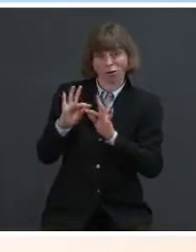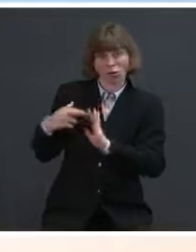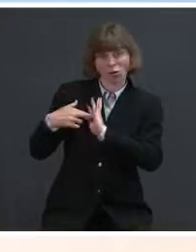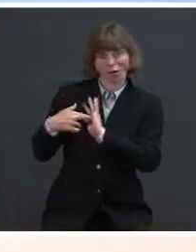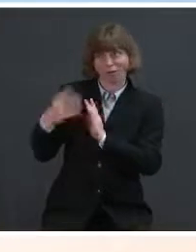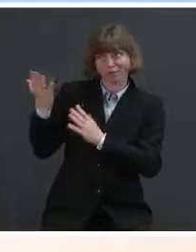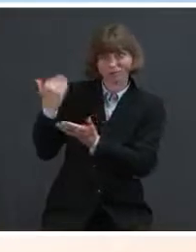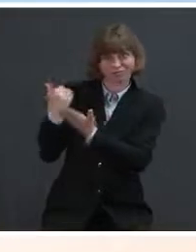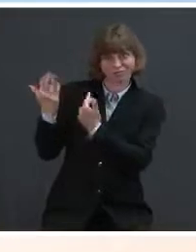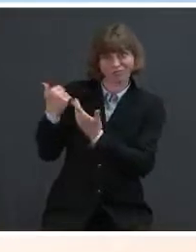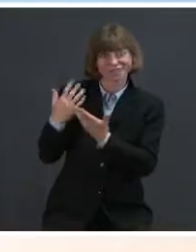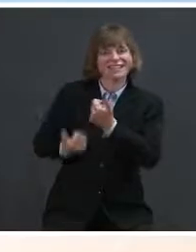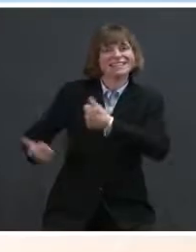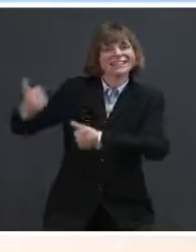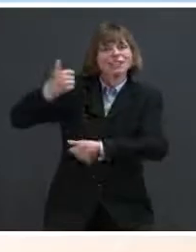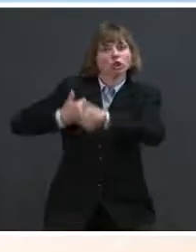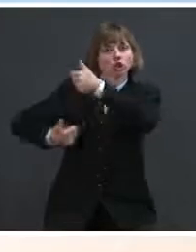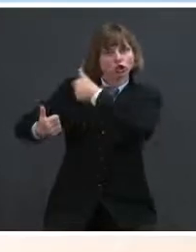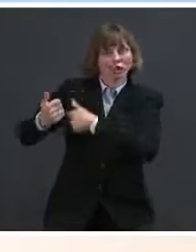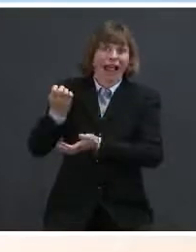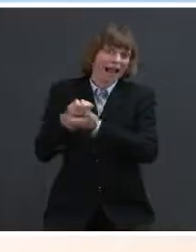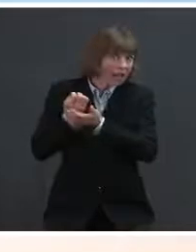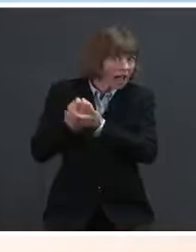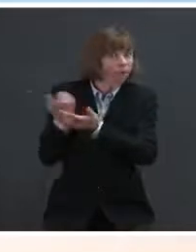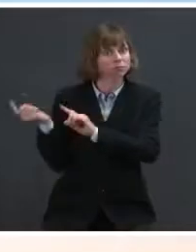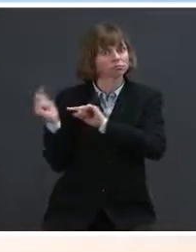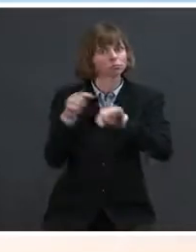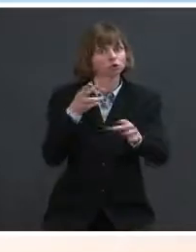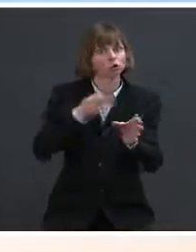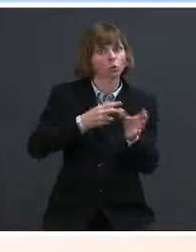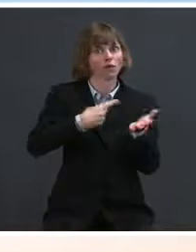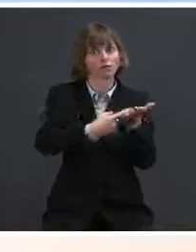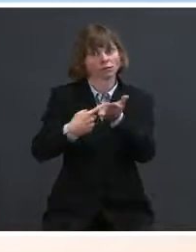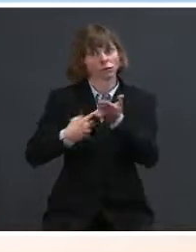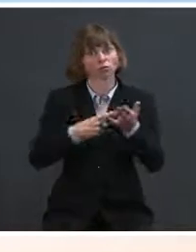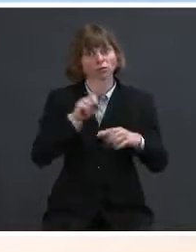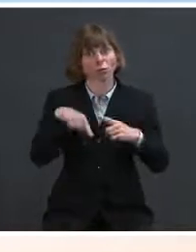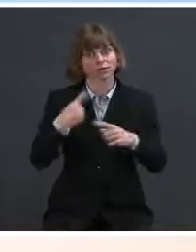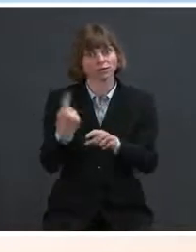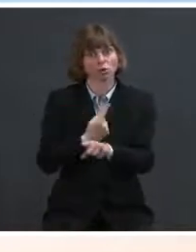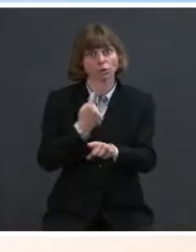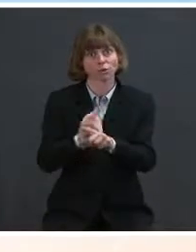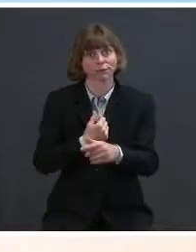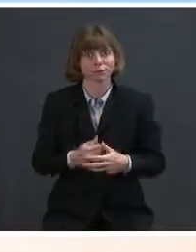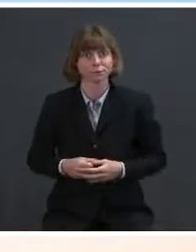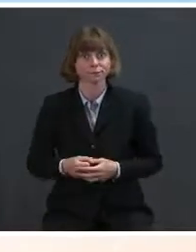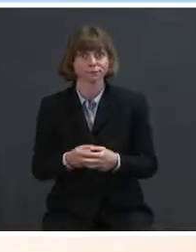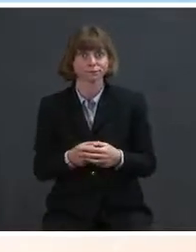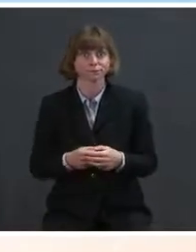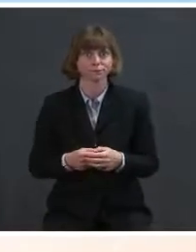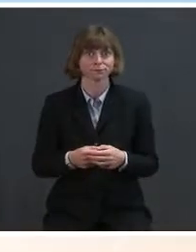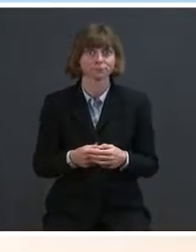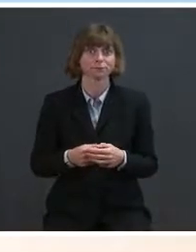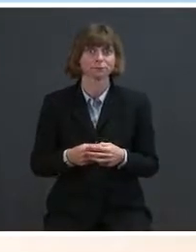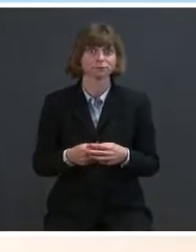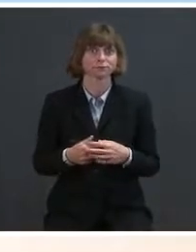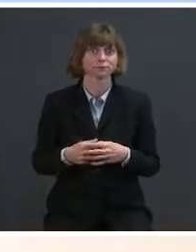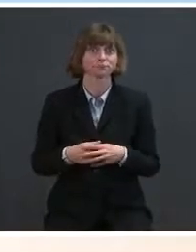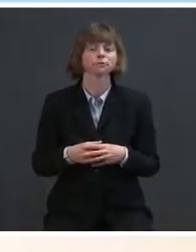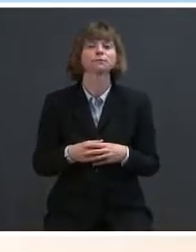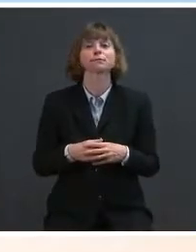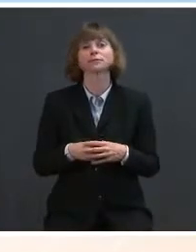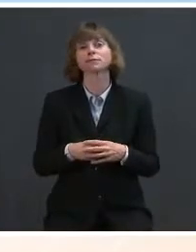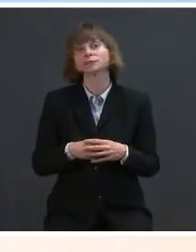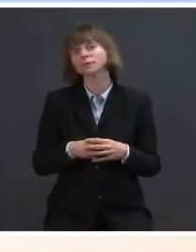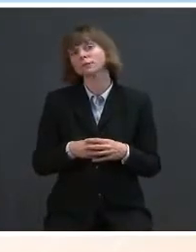those conversations at the point in time when they're appropriate to occur. We can do one more here, guys. Yeah. Taiwan's foreign minister has said he